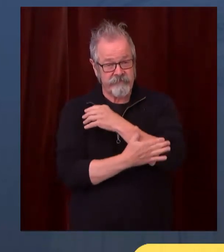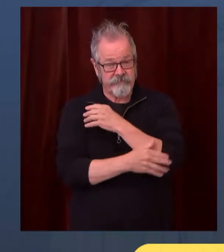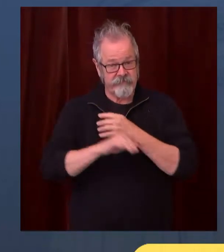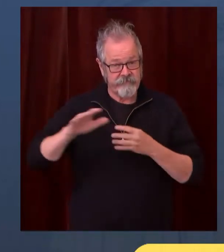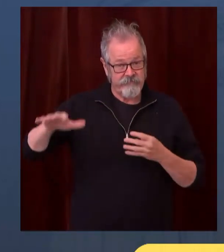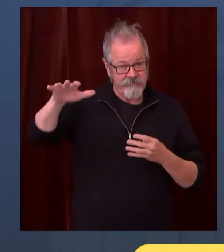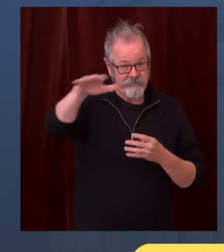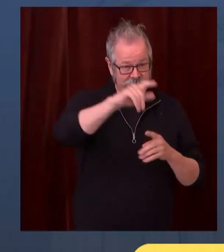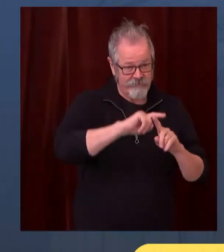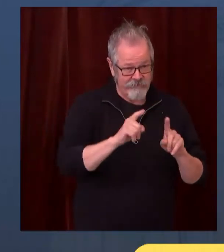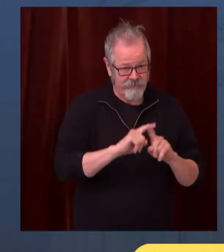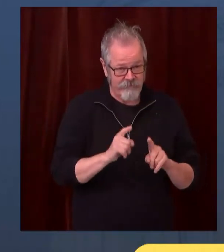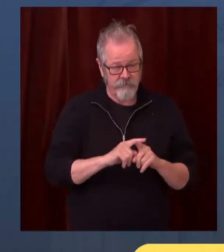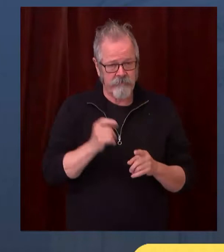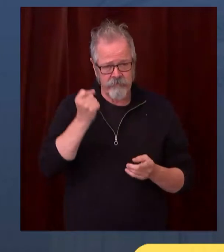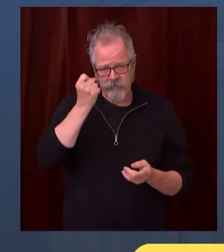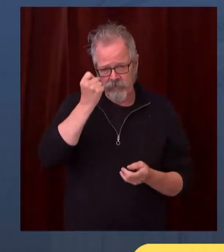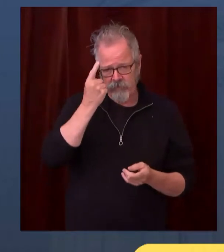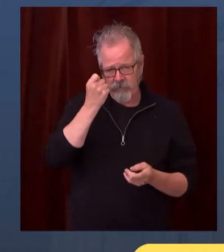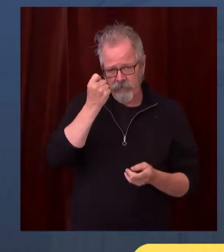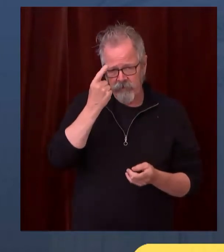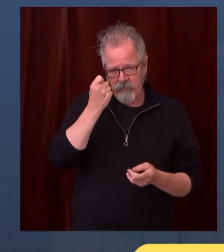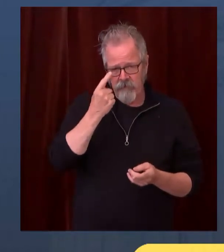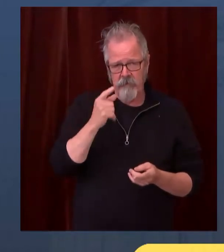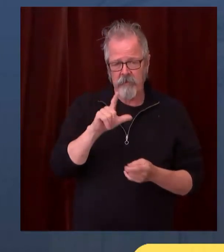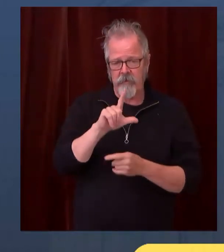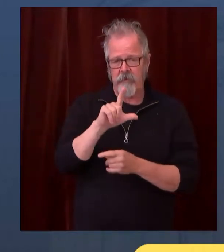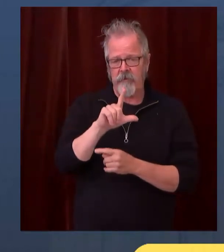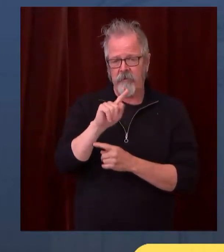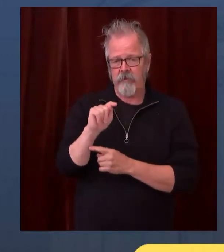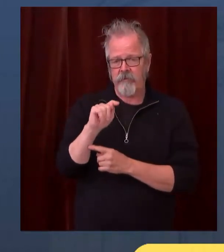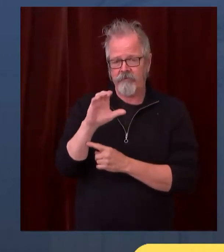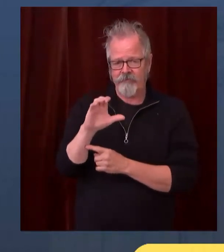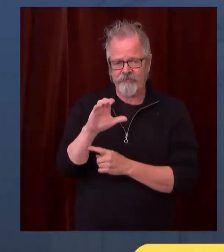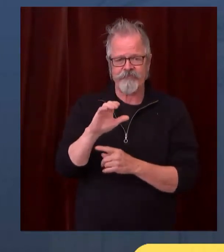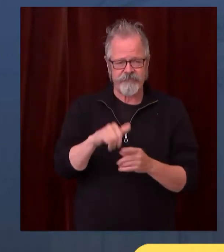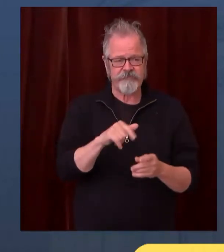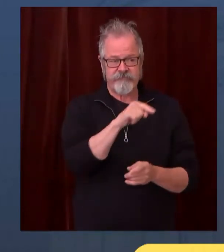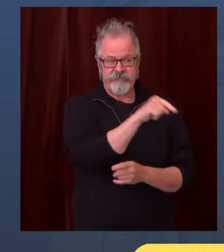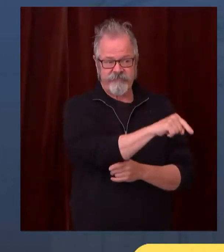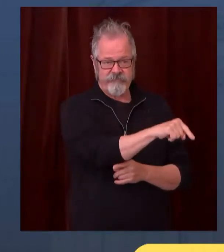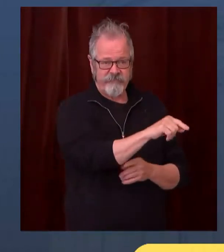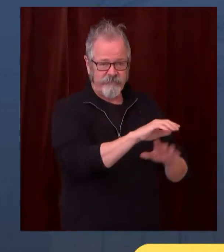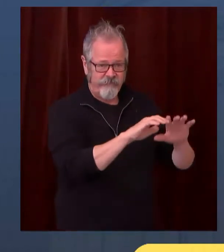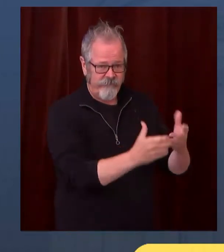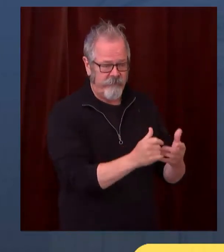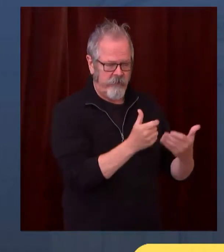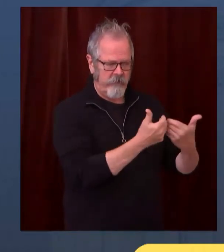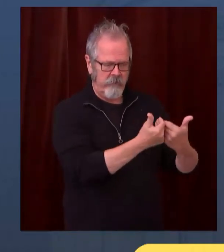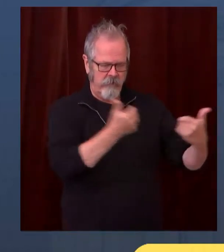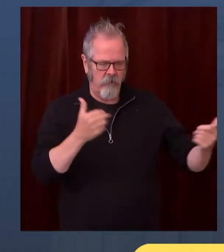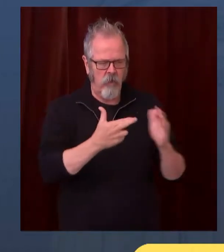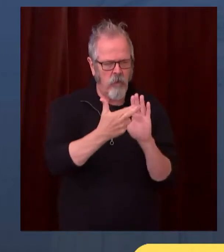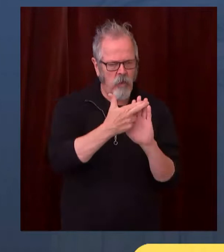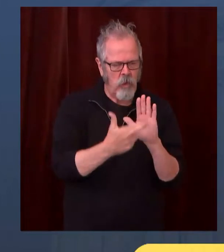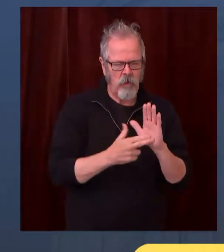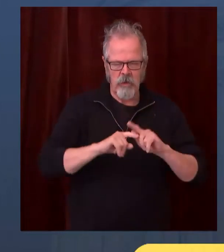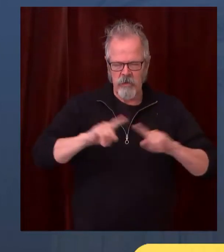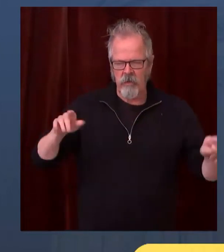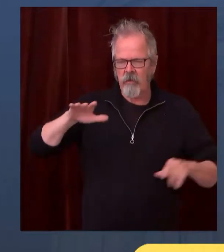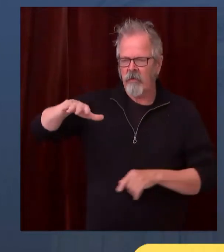county they reside in is in. So, in addition to long-term care